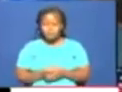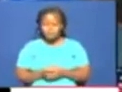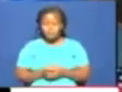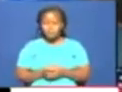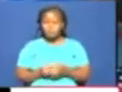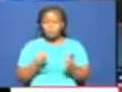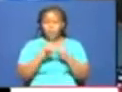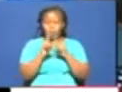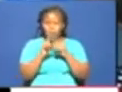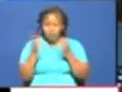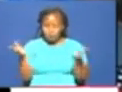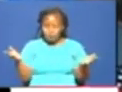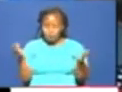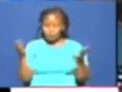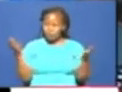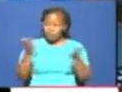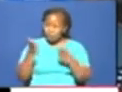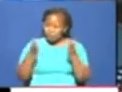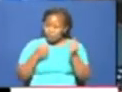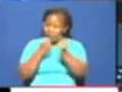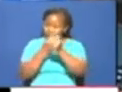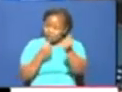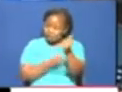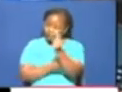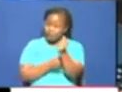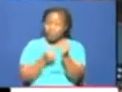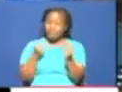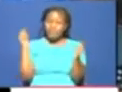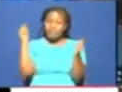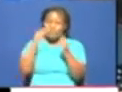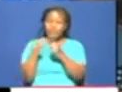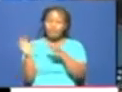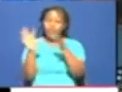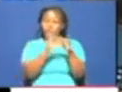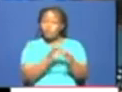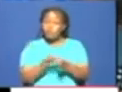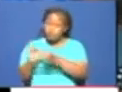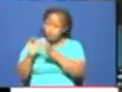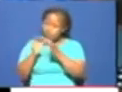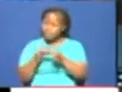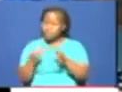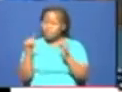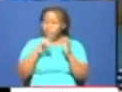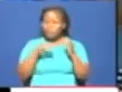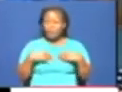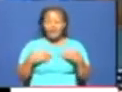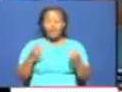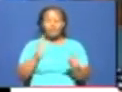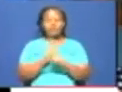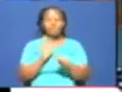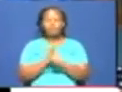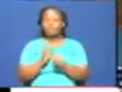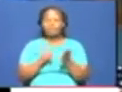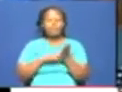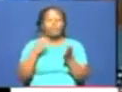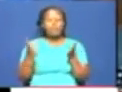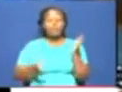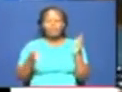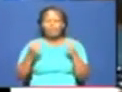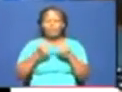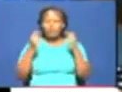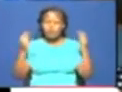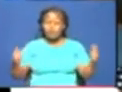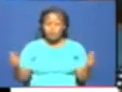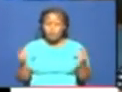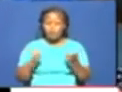Where our founders envisaged unity, we have been held back by divisions, tribe against